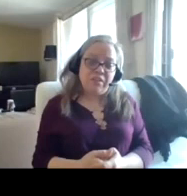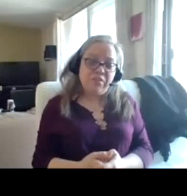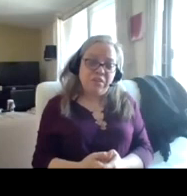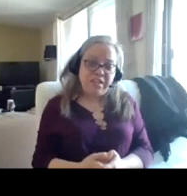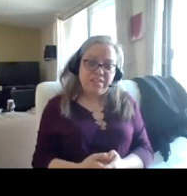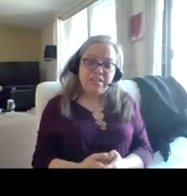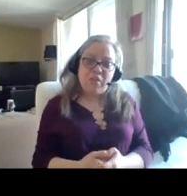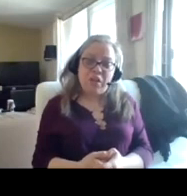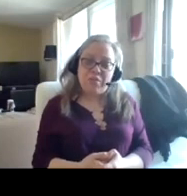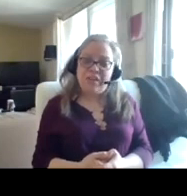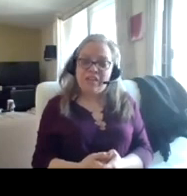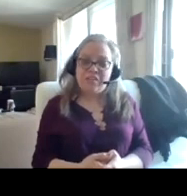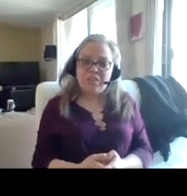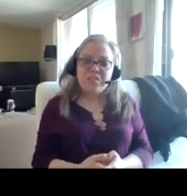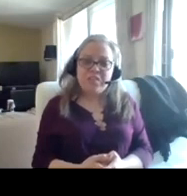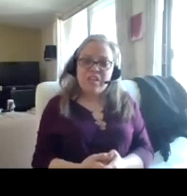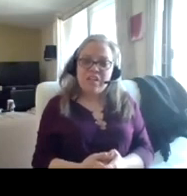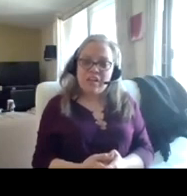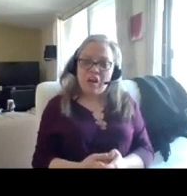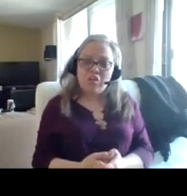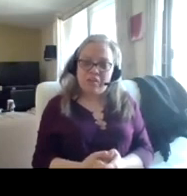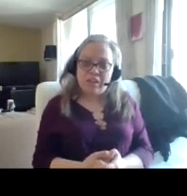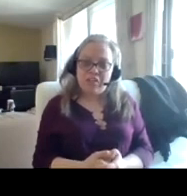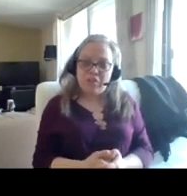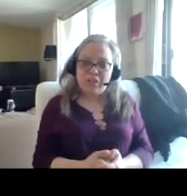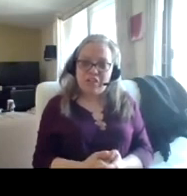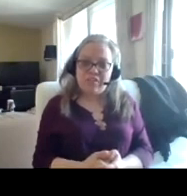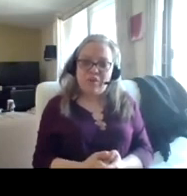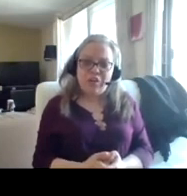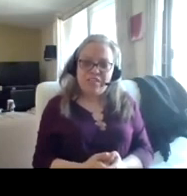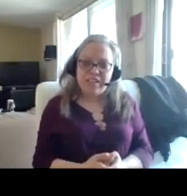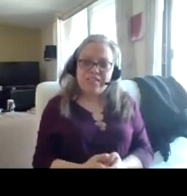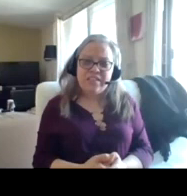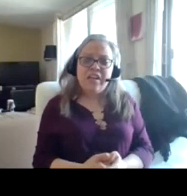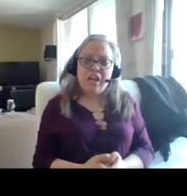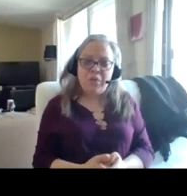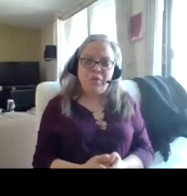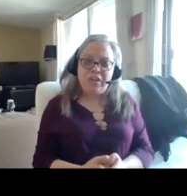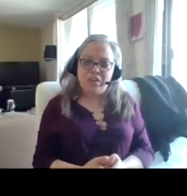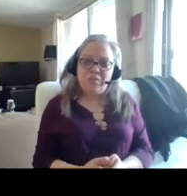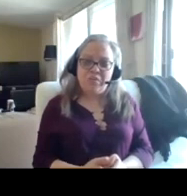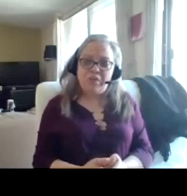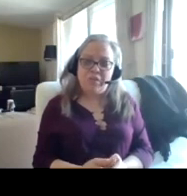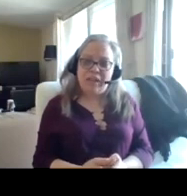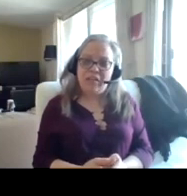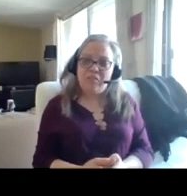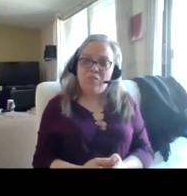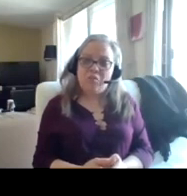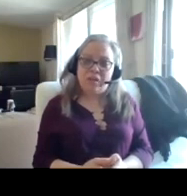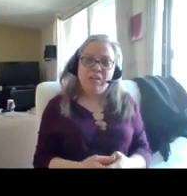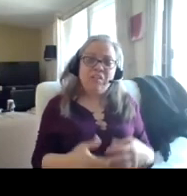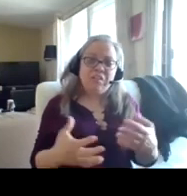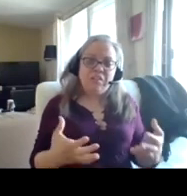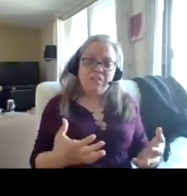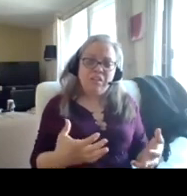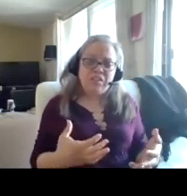with liver disease, other types of cancers, also considerations of heart disease, hypertension with end